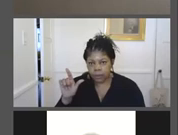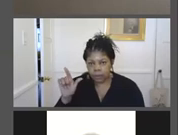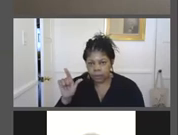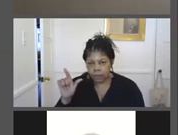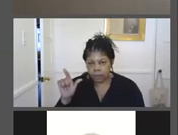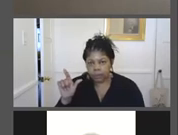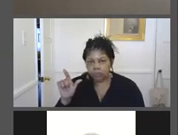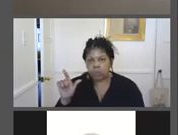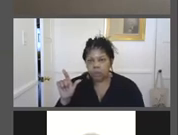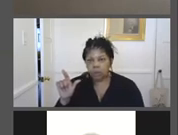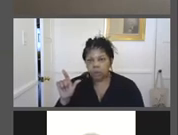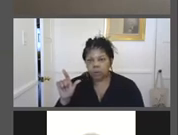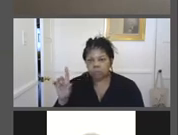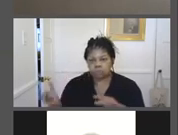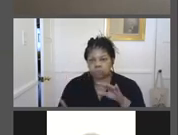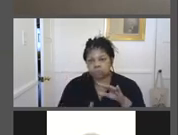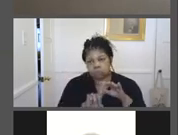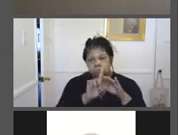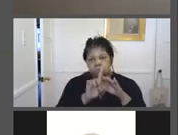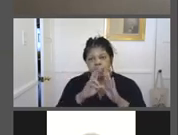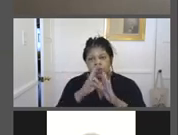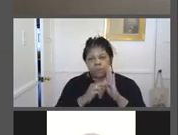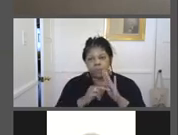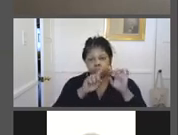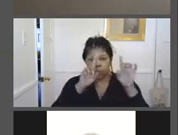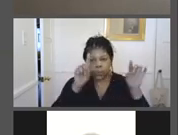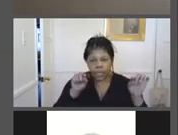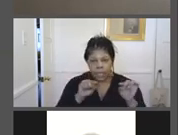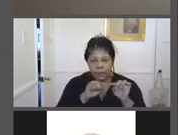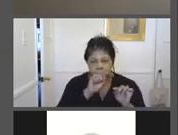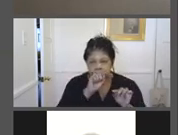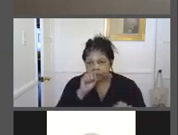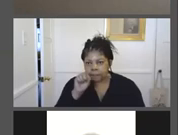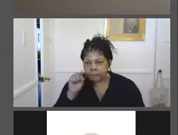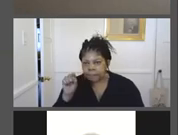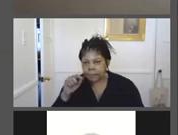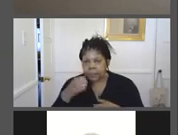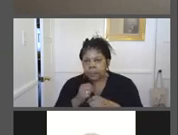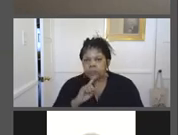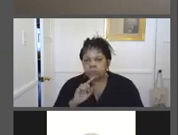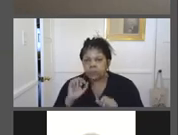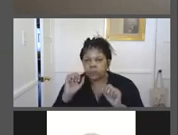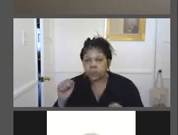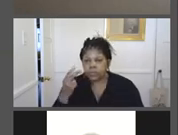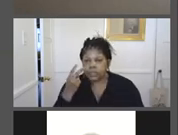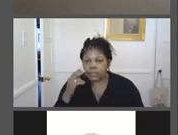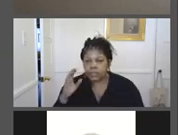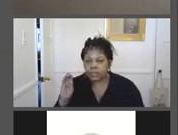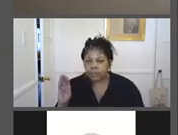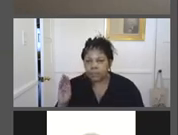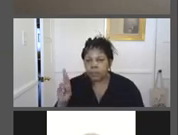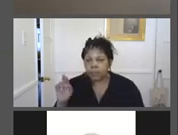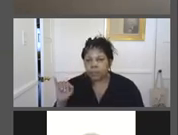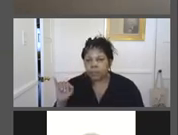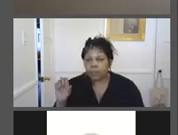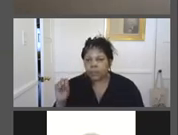panel back up. I'm going to make sure that bristle brushes are visible. Show bristle brushes. And you can see that I already